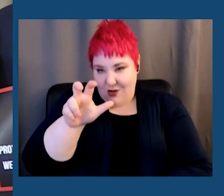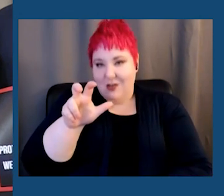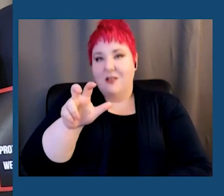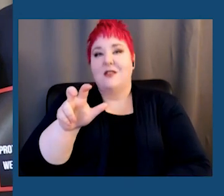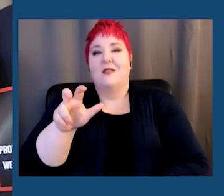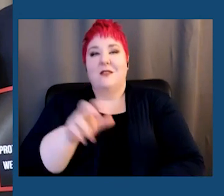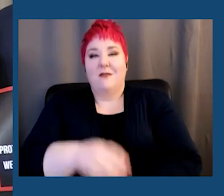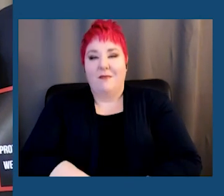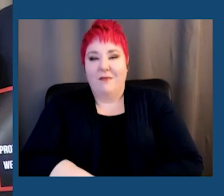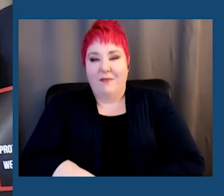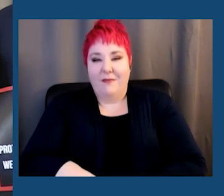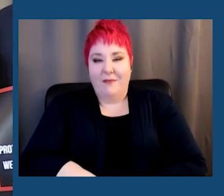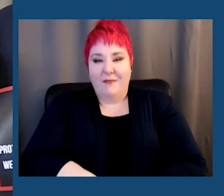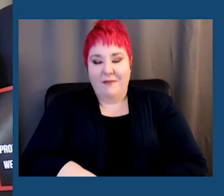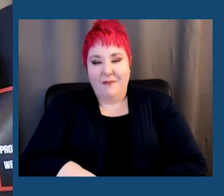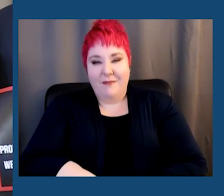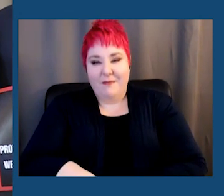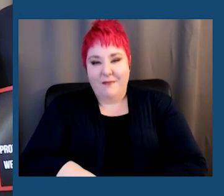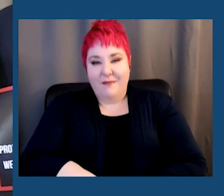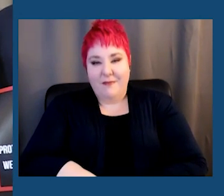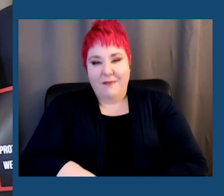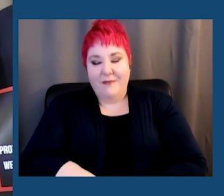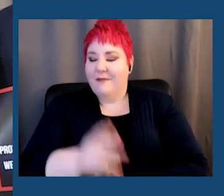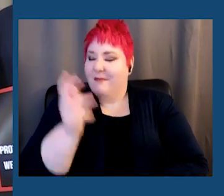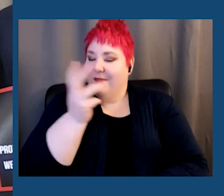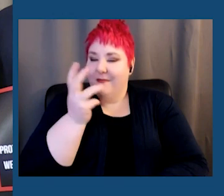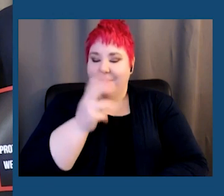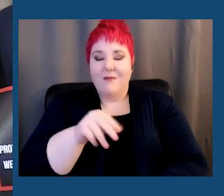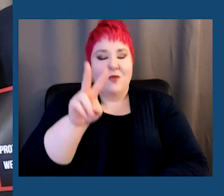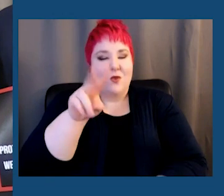2,300 robberies. In